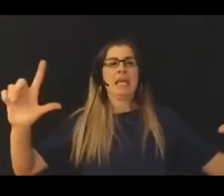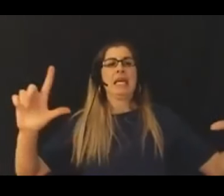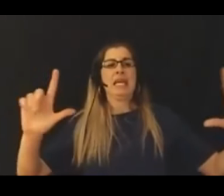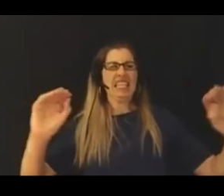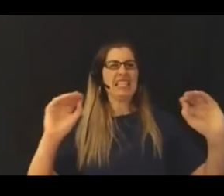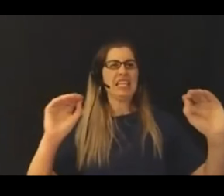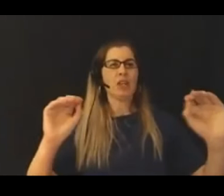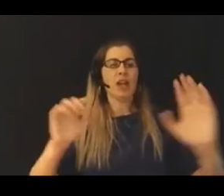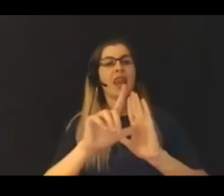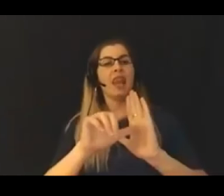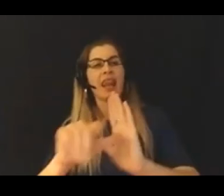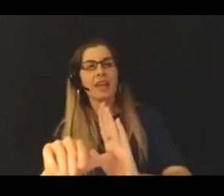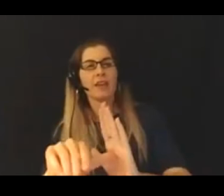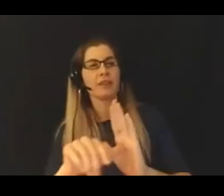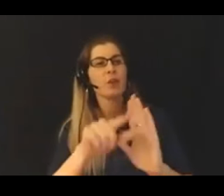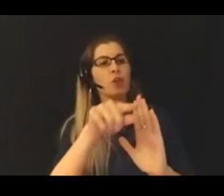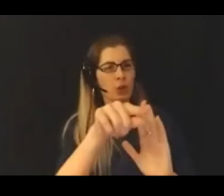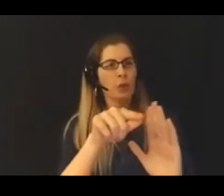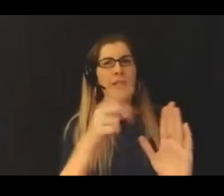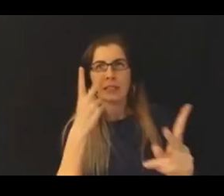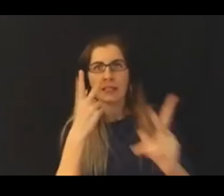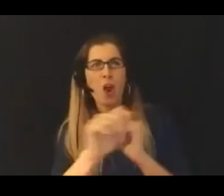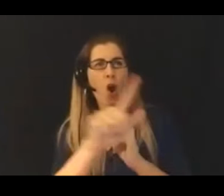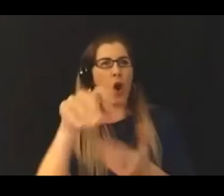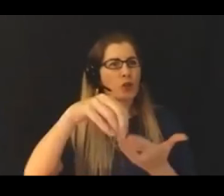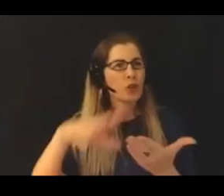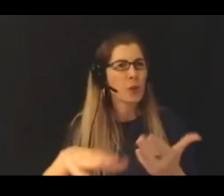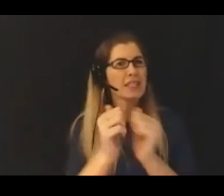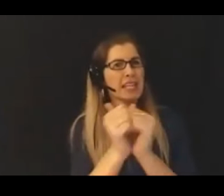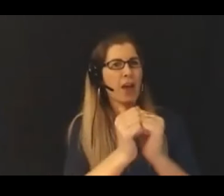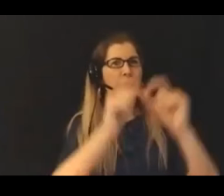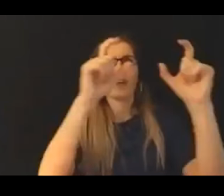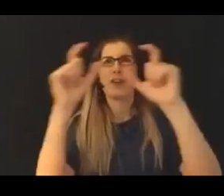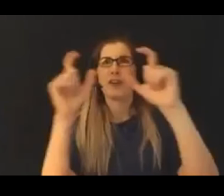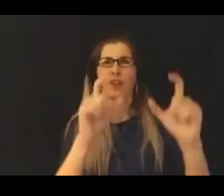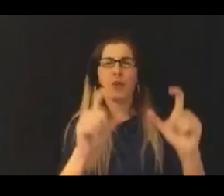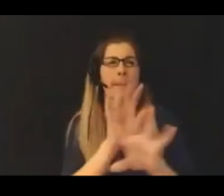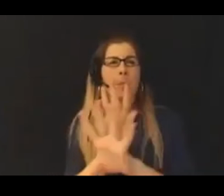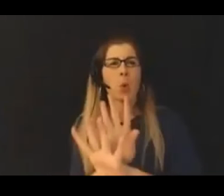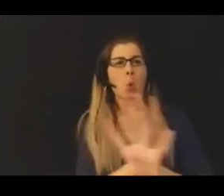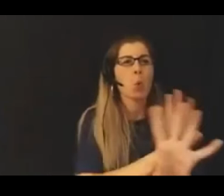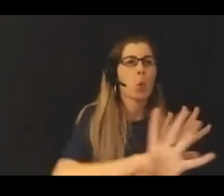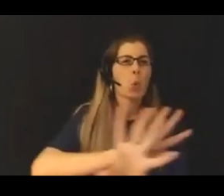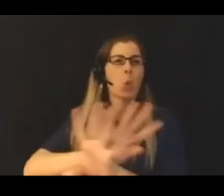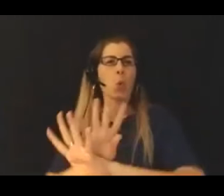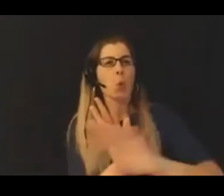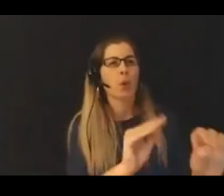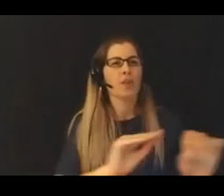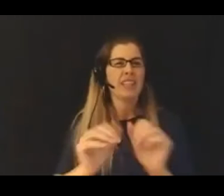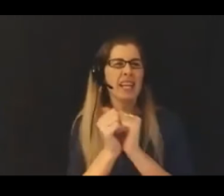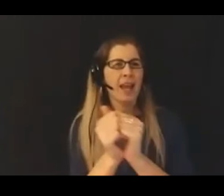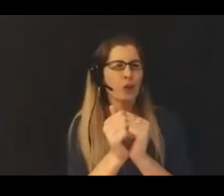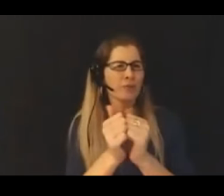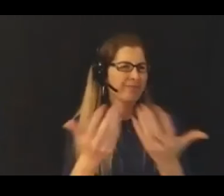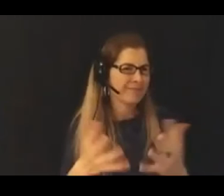this later portion of class, you can put it into gallery view and we can have that experience of moving and dancing together. And one thing that